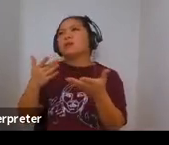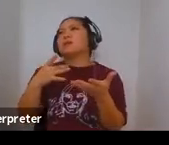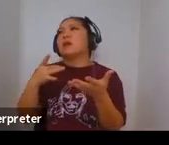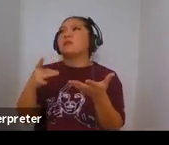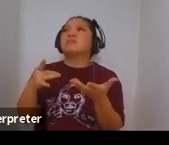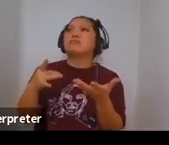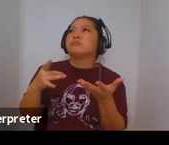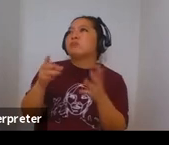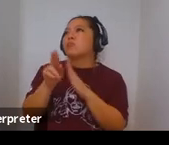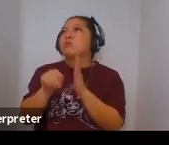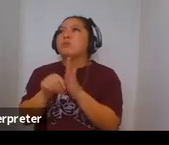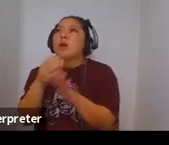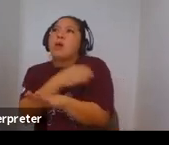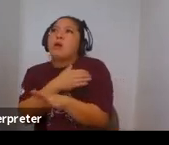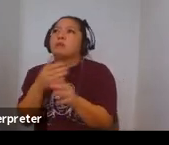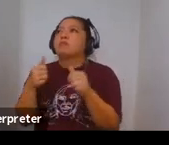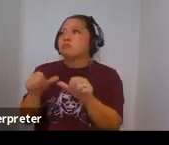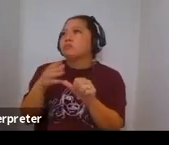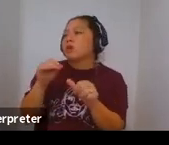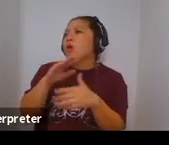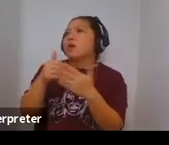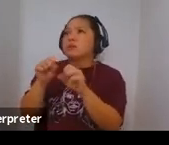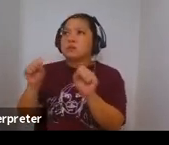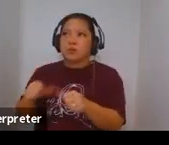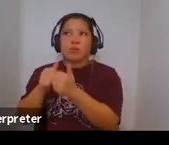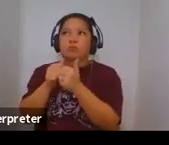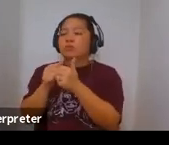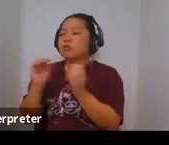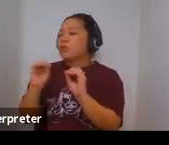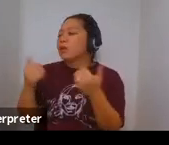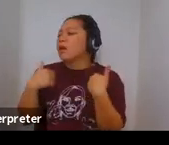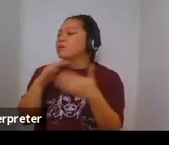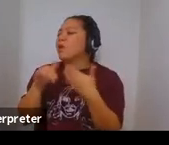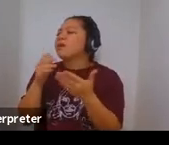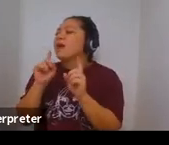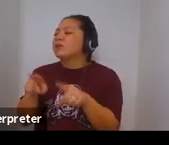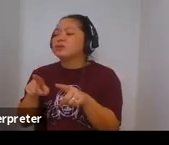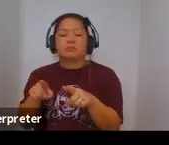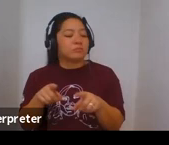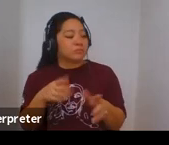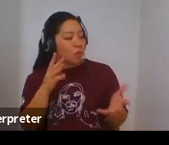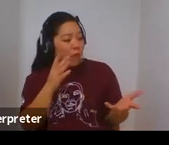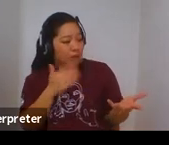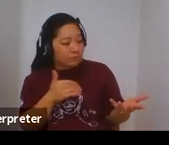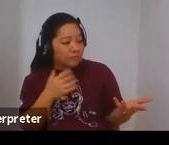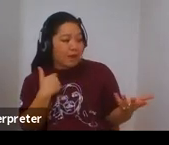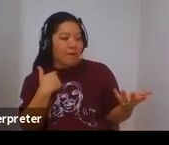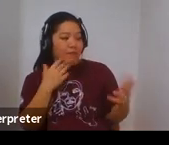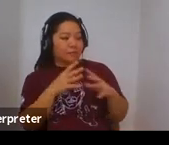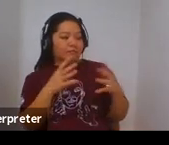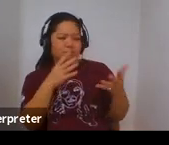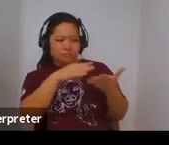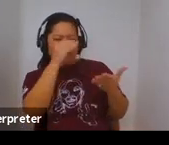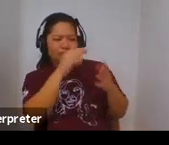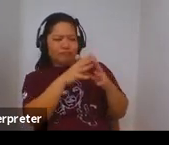patriarchy and power and privilege and how all those systems work together. No one has all the answers. Wow, I really learned a lot today. So did